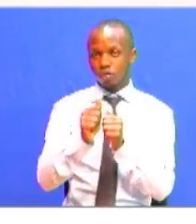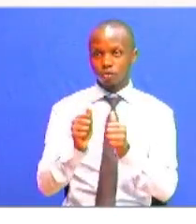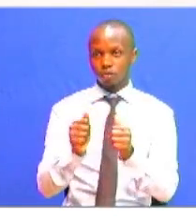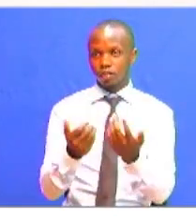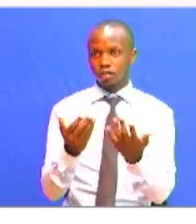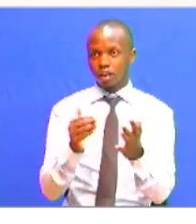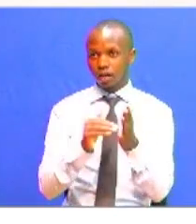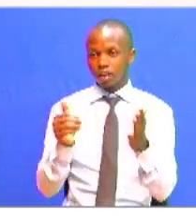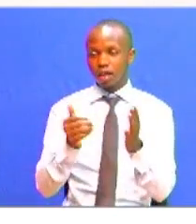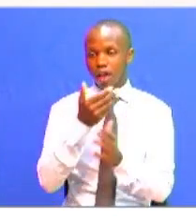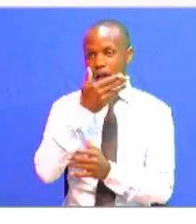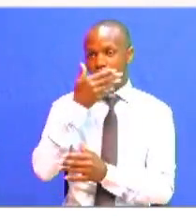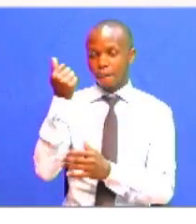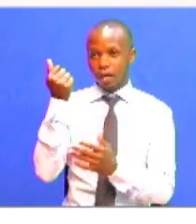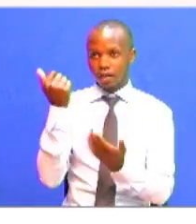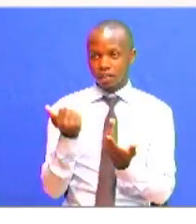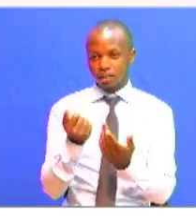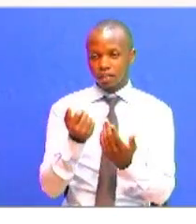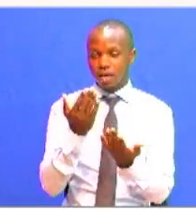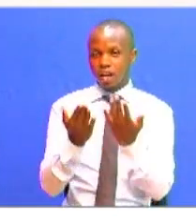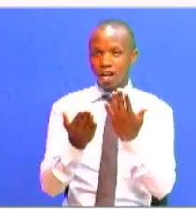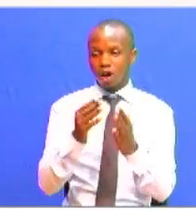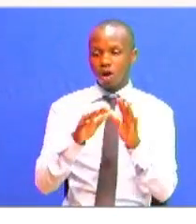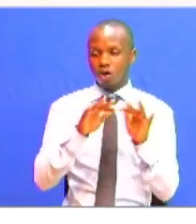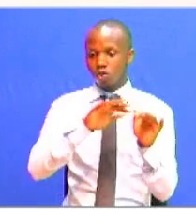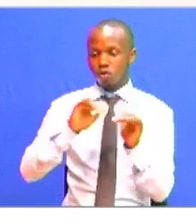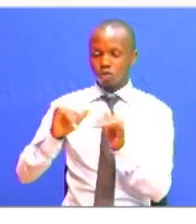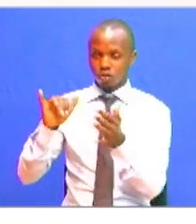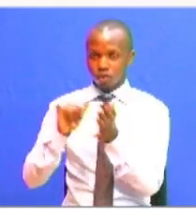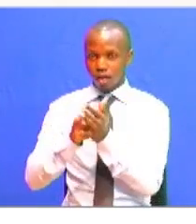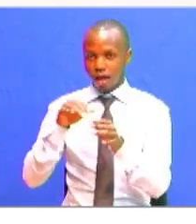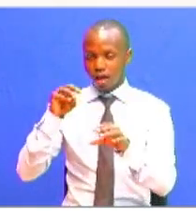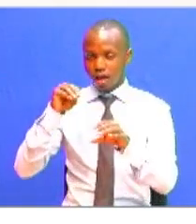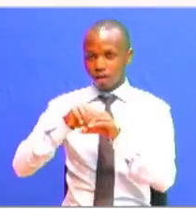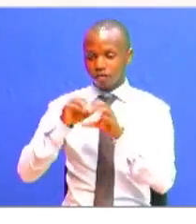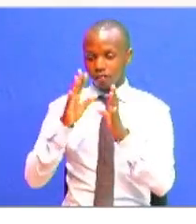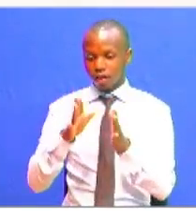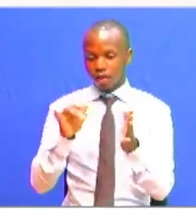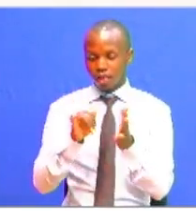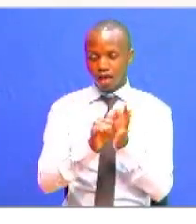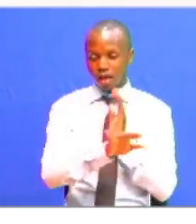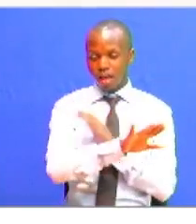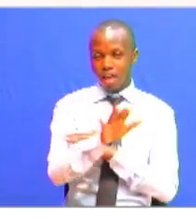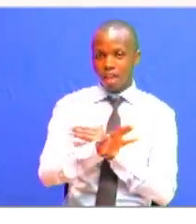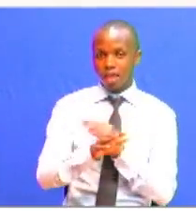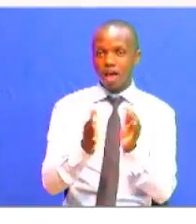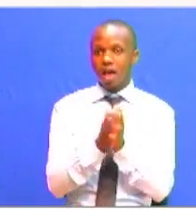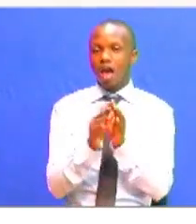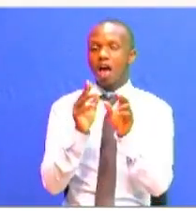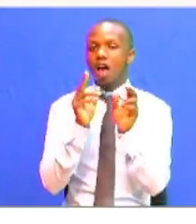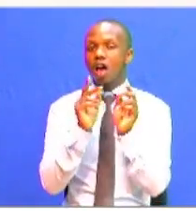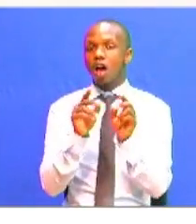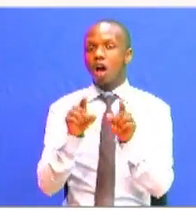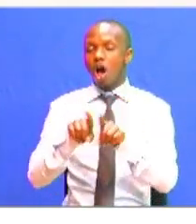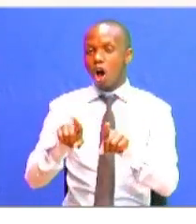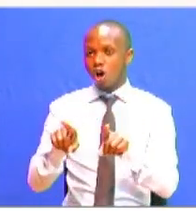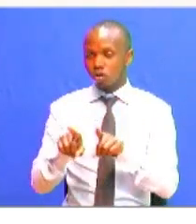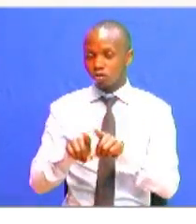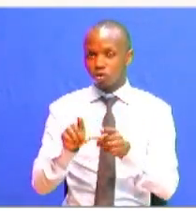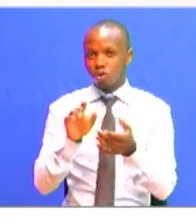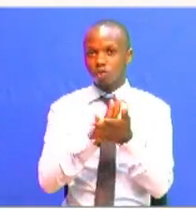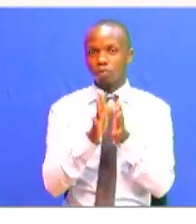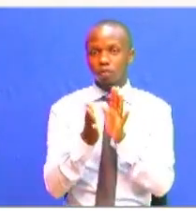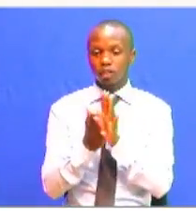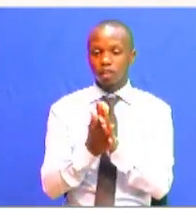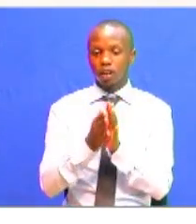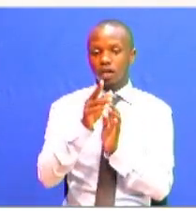So we are going to lose so many investors in that sphere, as well as become very punitive